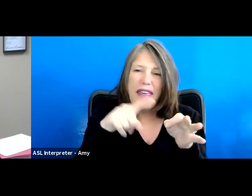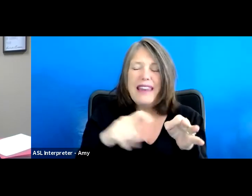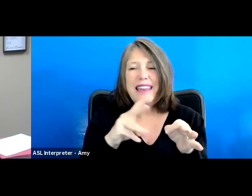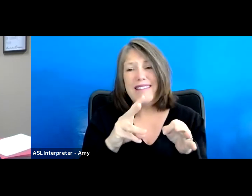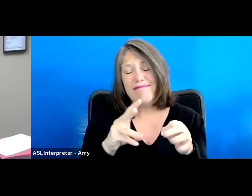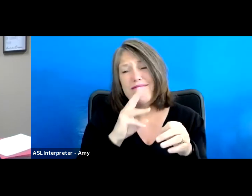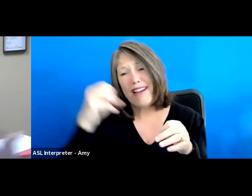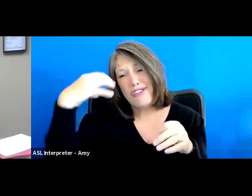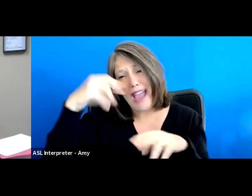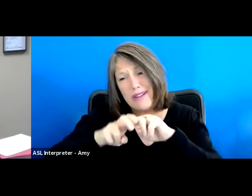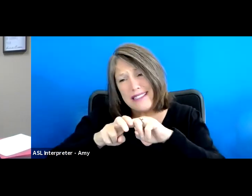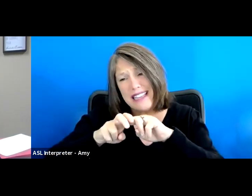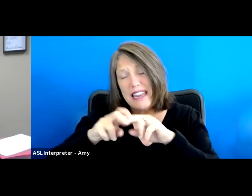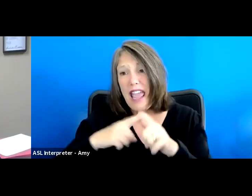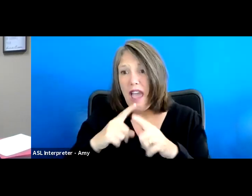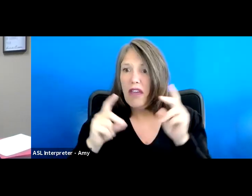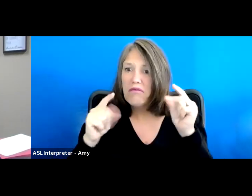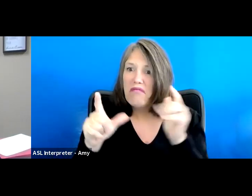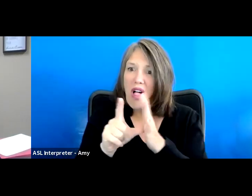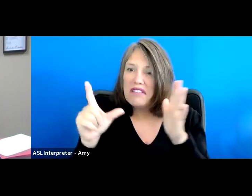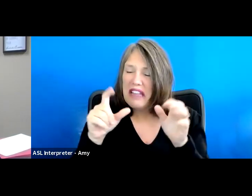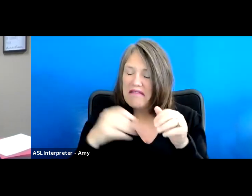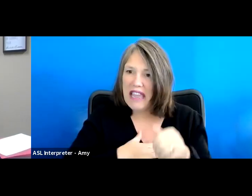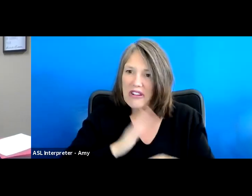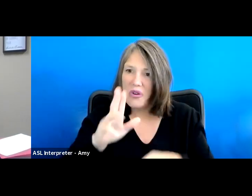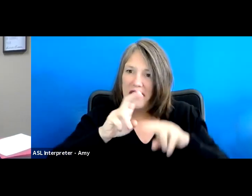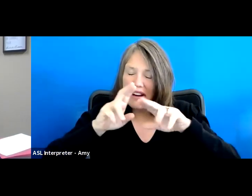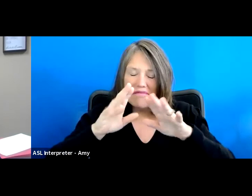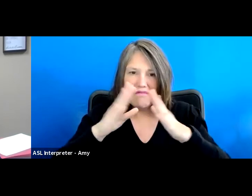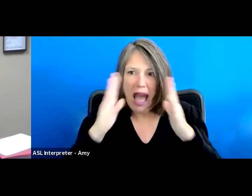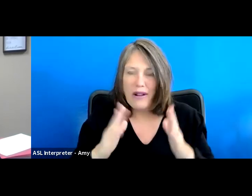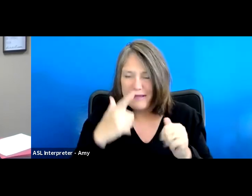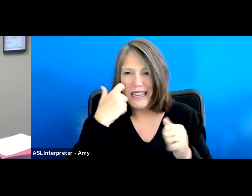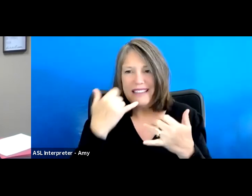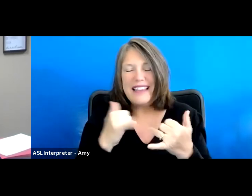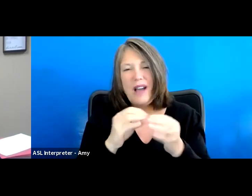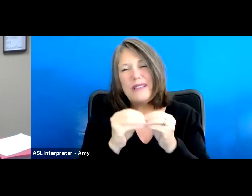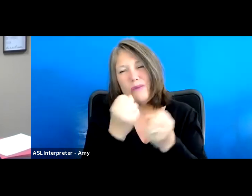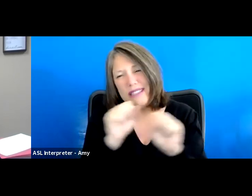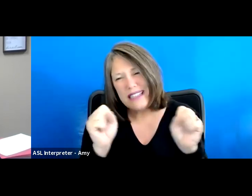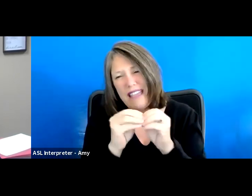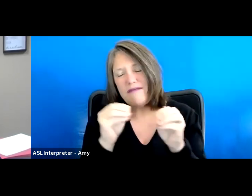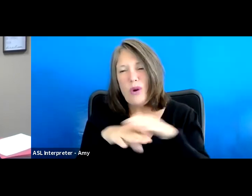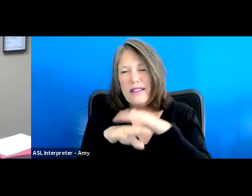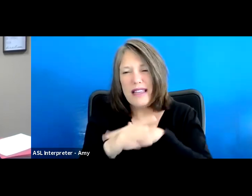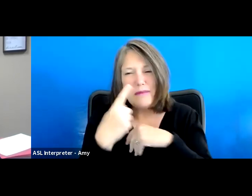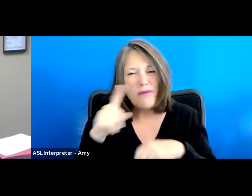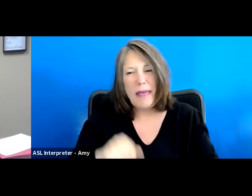seat. And then all of a sudden they enjoy their place that they live in because it's a little bit safer and more accessible for